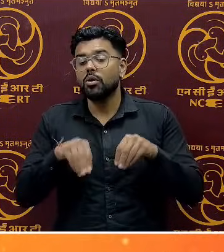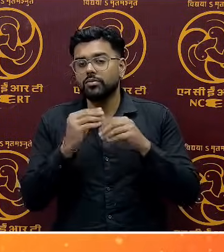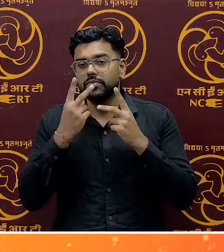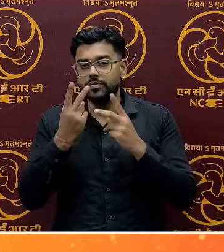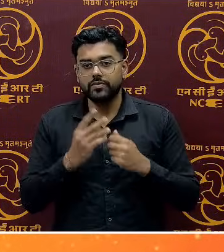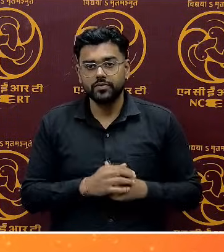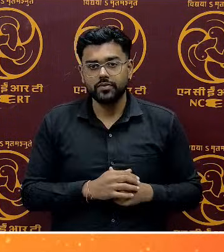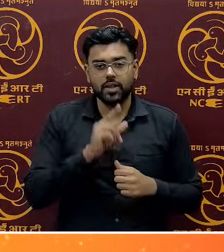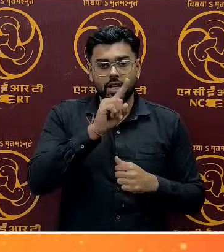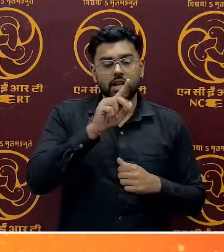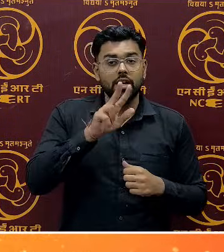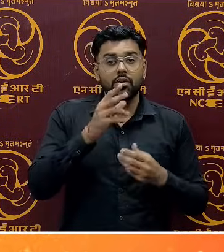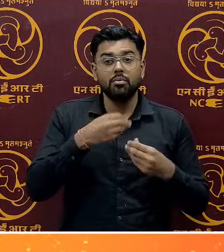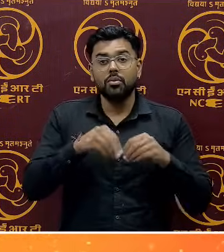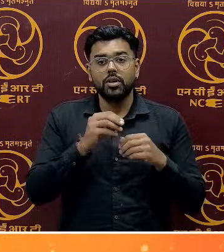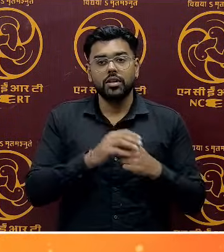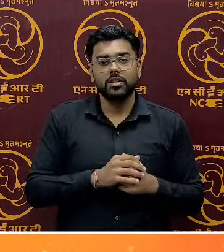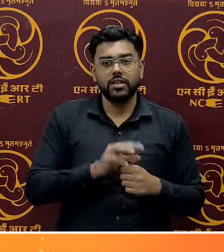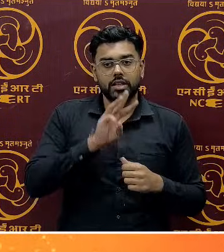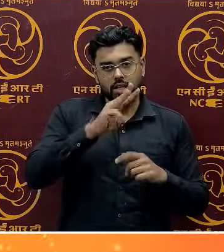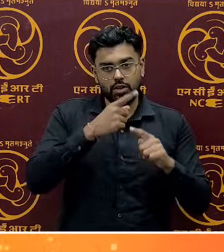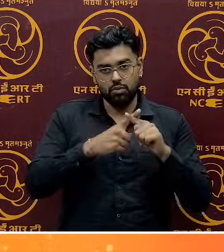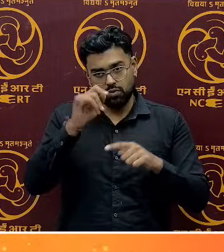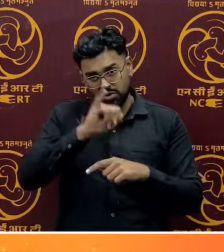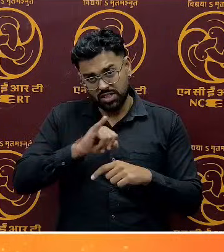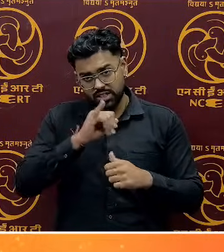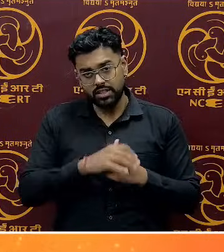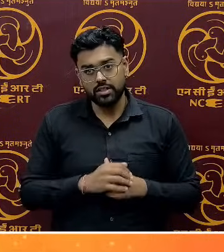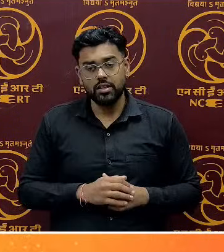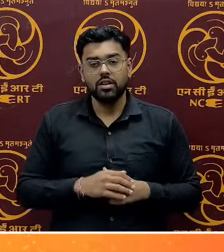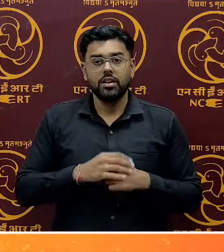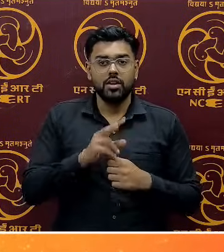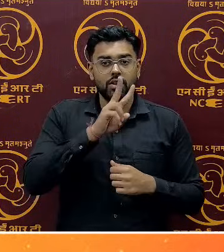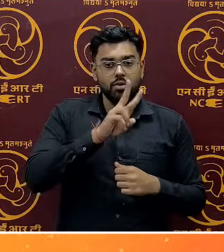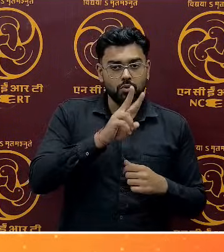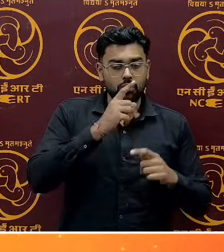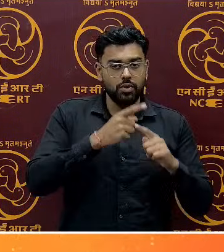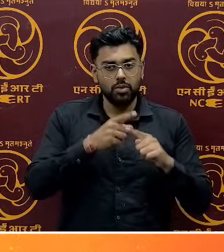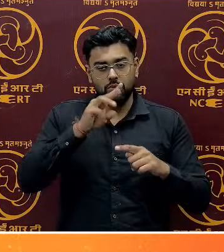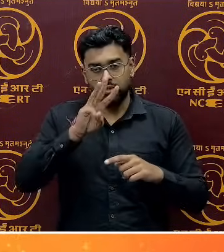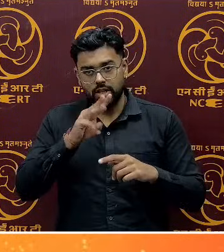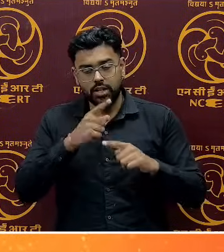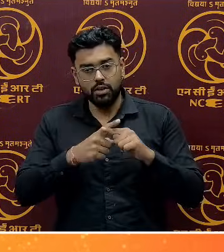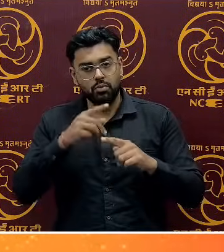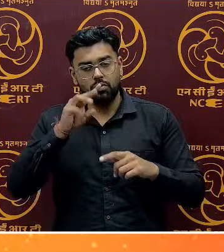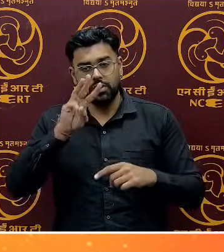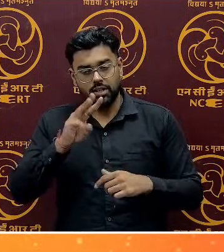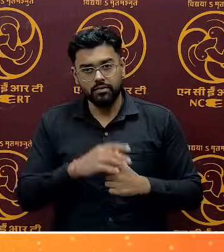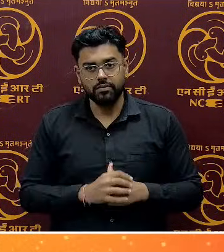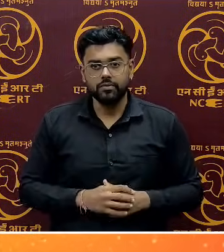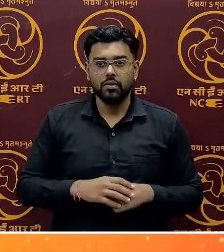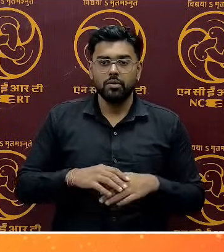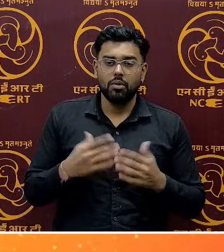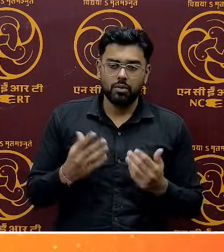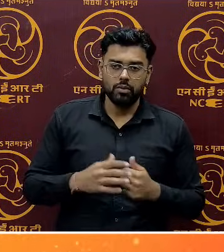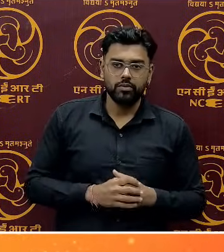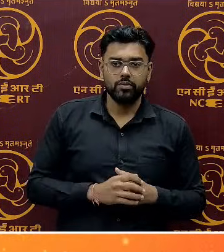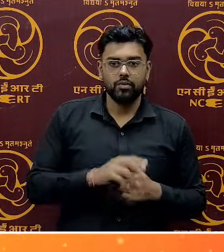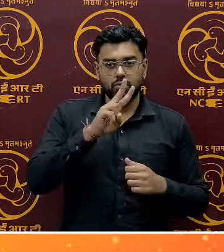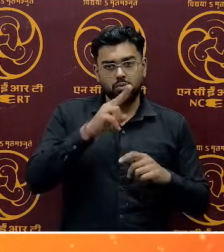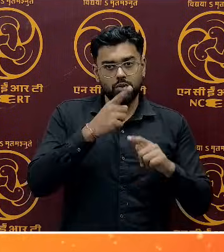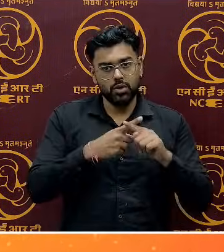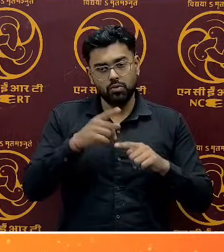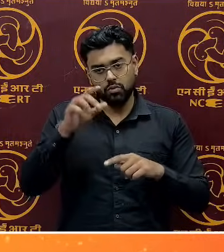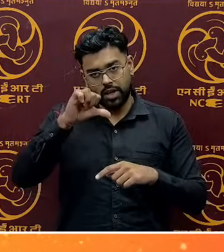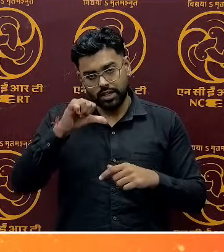be factorized as 3 into 6 is equal to 3 into 2 into 3 and 18 is equal to 2 into 9,